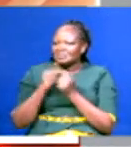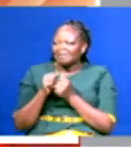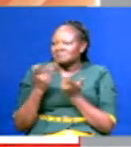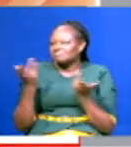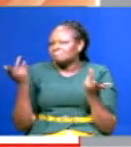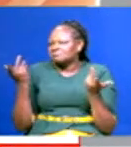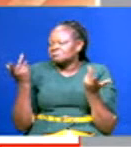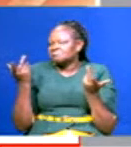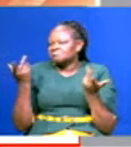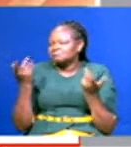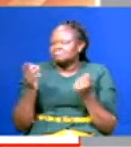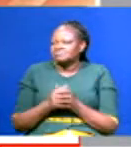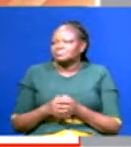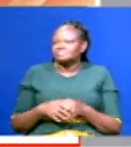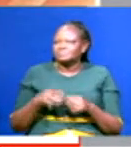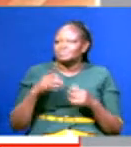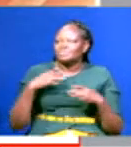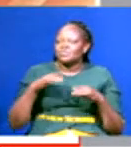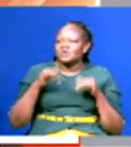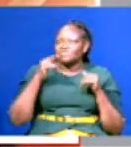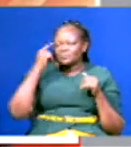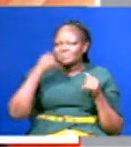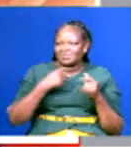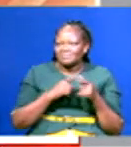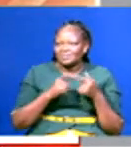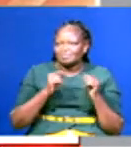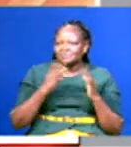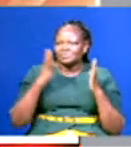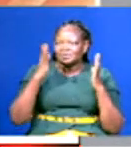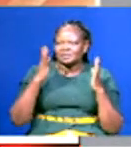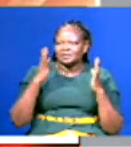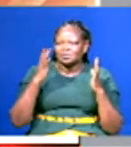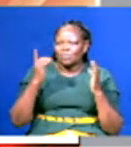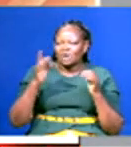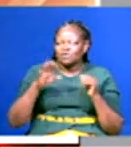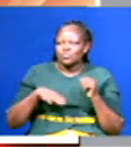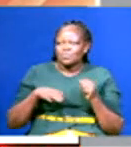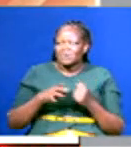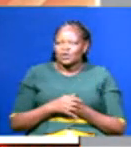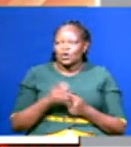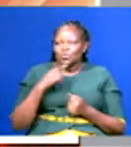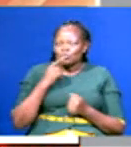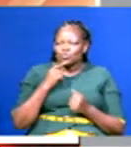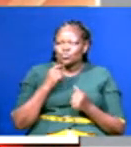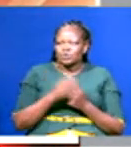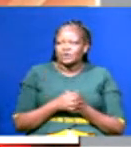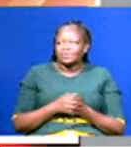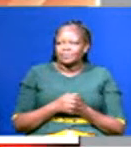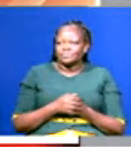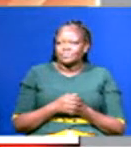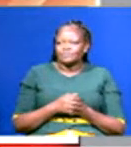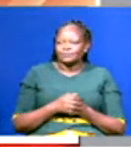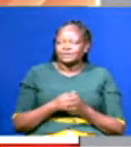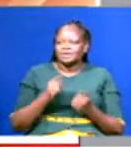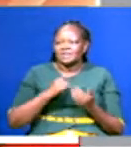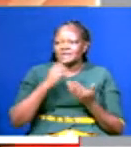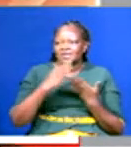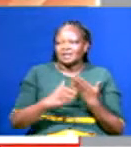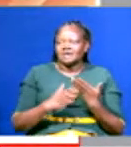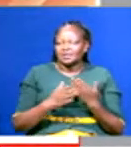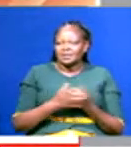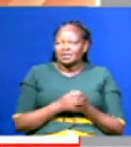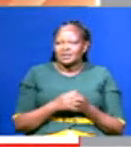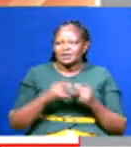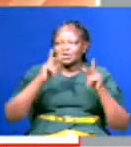Tom, I'll not even wait for you to ask me, because I am celebrating one woman who was spotted over the weekend, a Kisumu lady